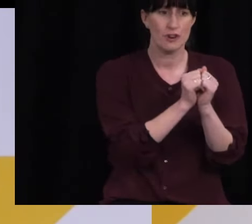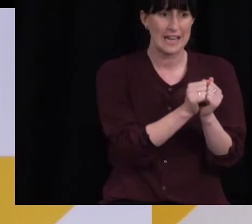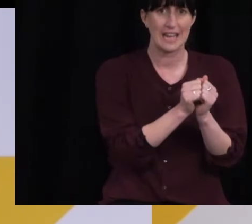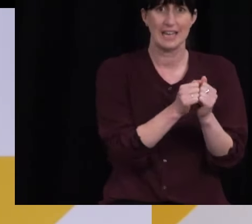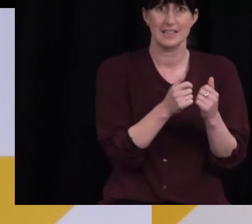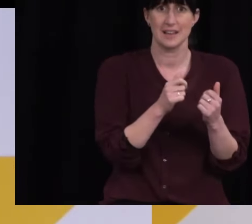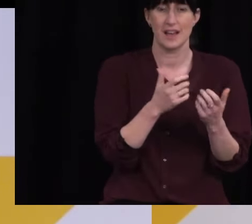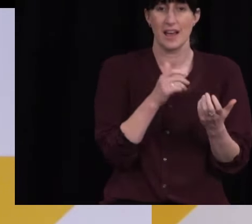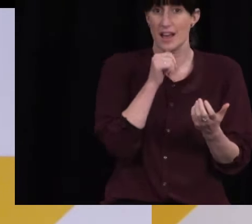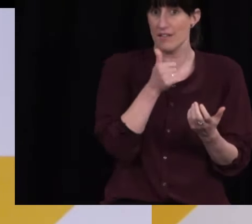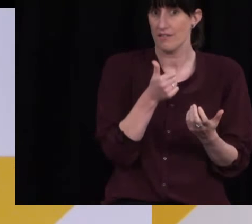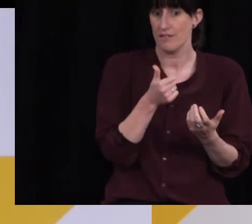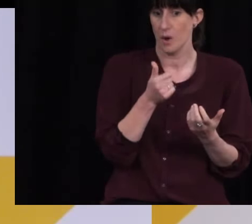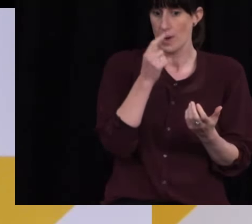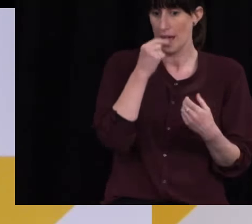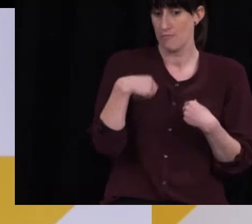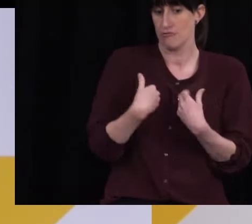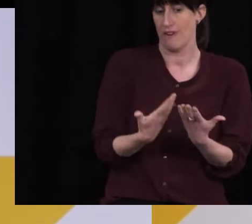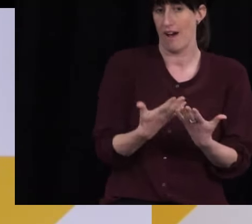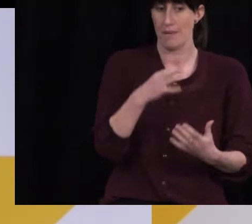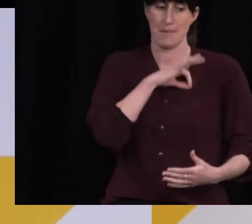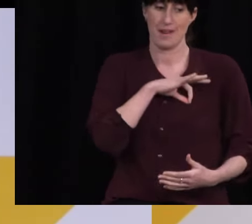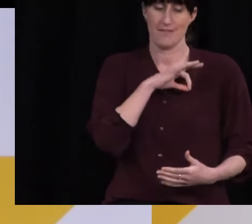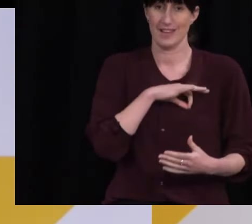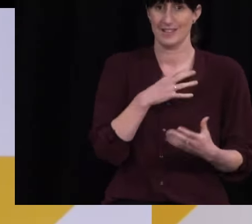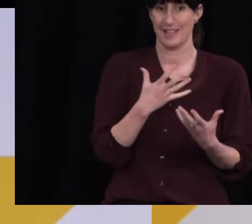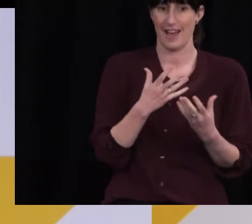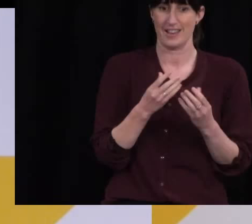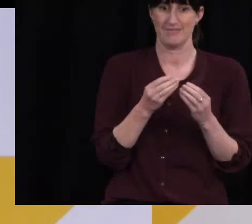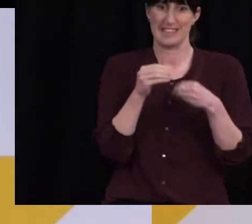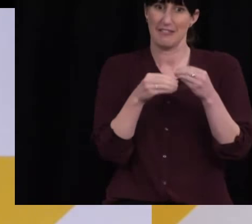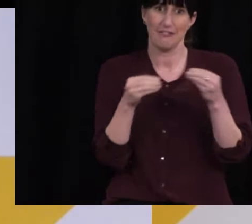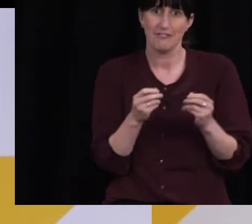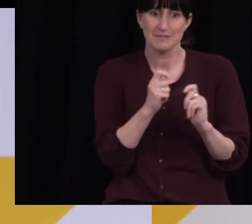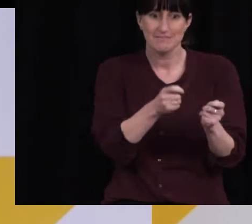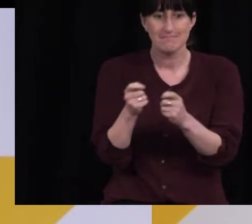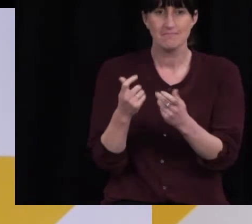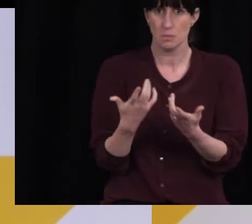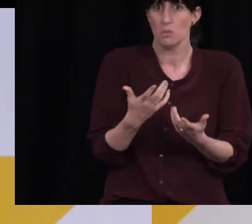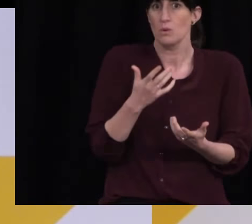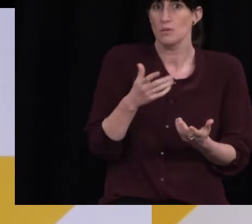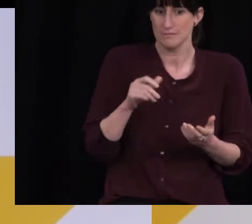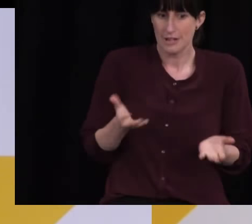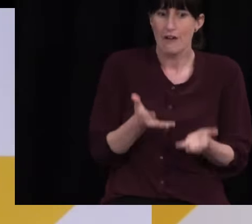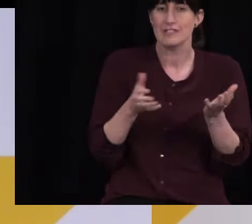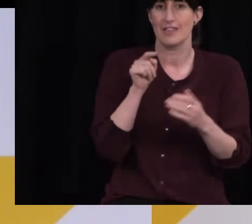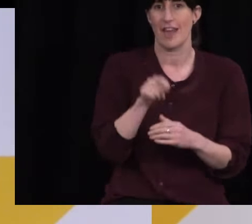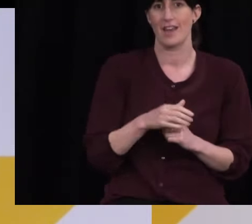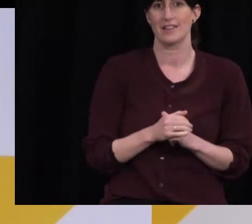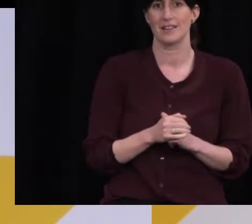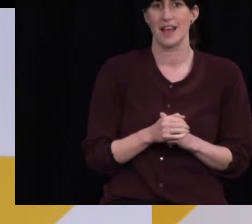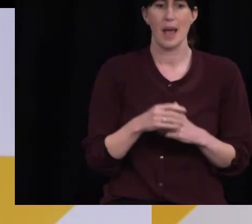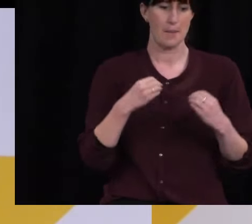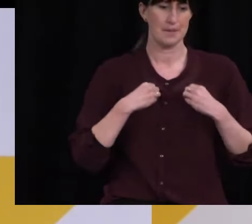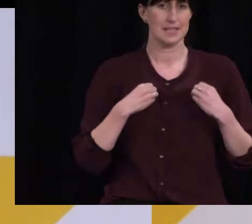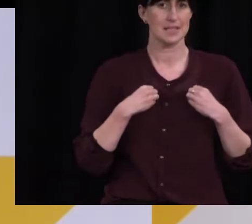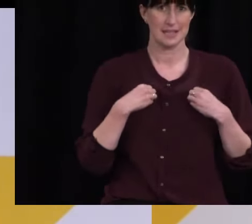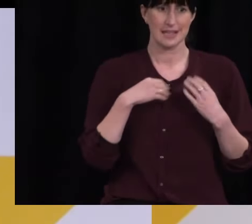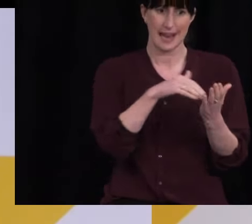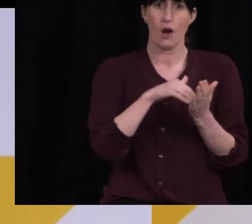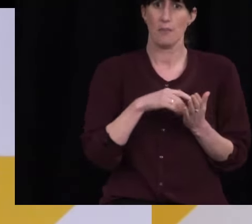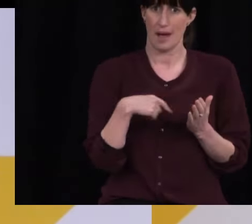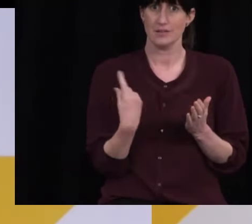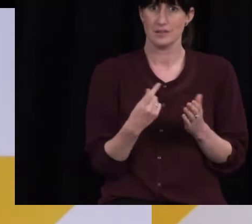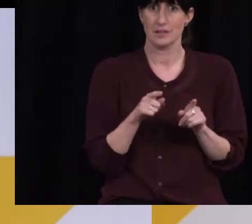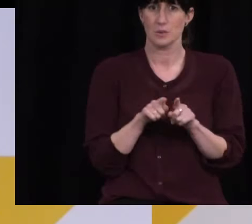let's encourage providers to do that. And this is where I'd say to businesses, they have a role to play too. Some are really stepping into this space and doing